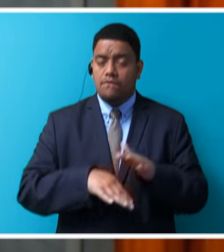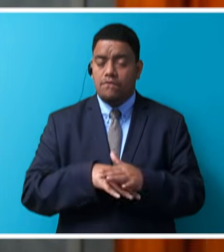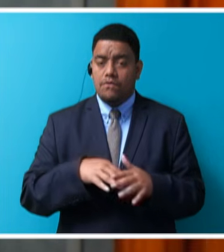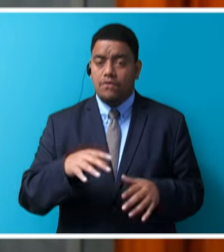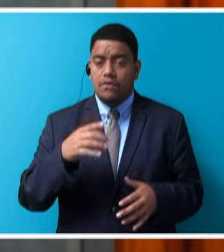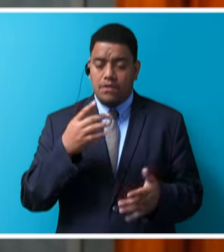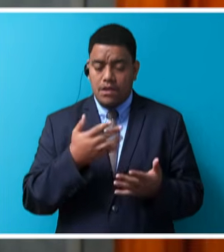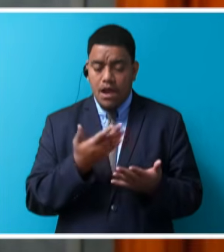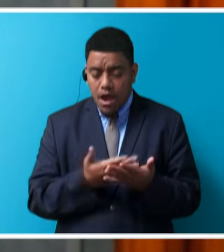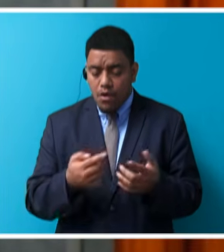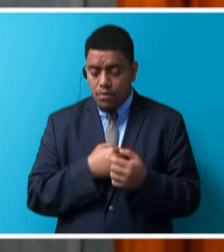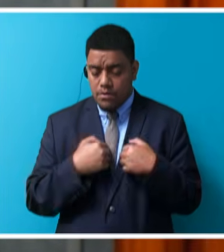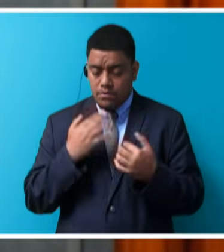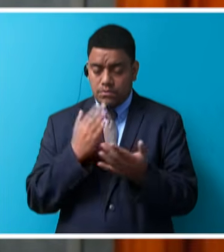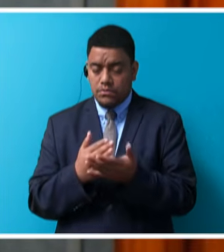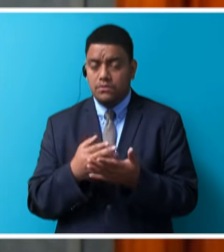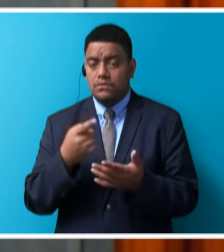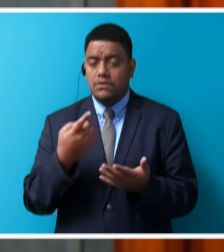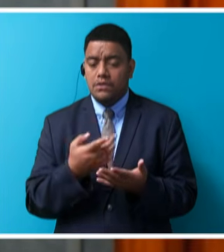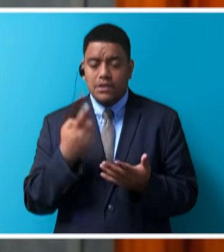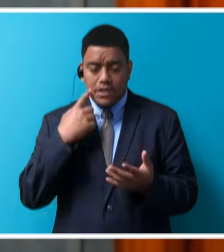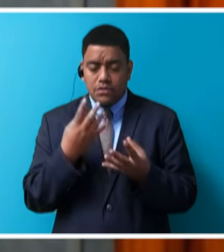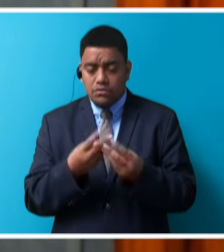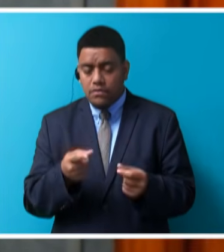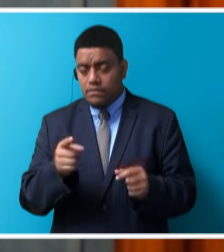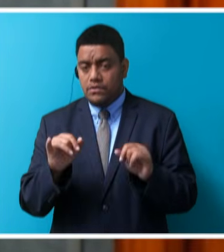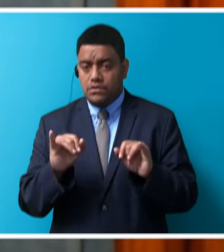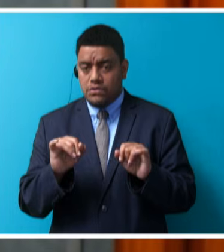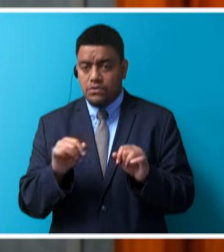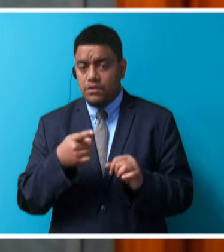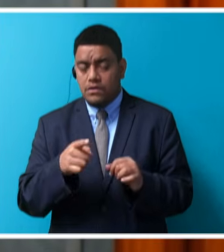approach towards prevention, preparedness,